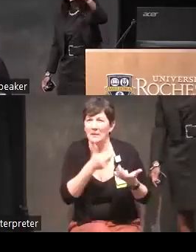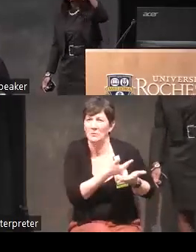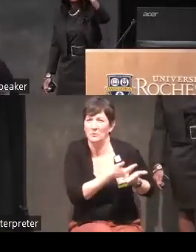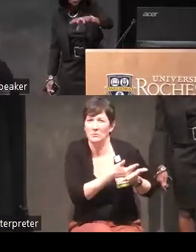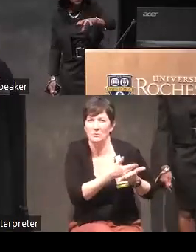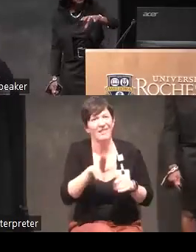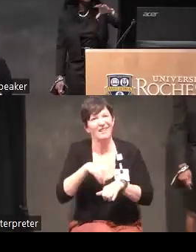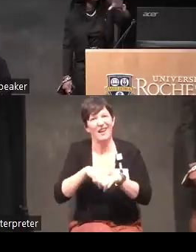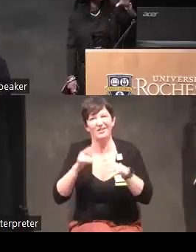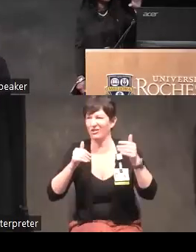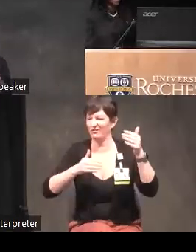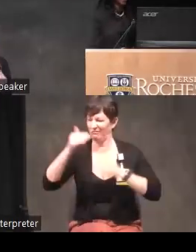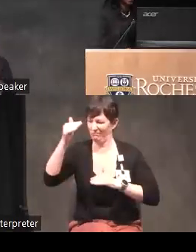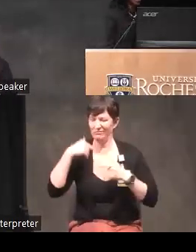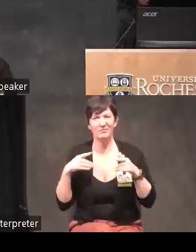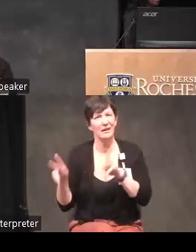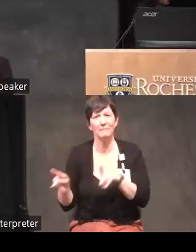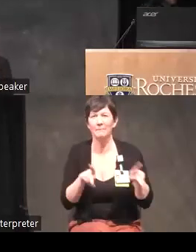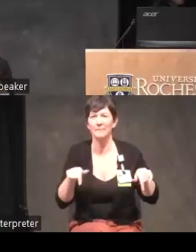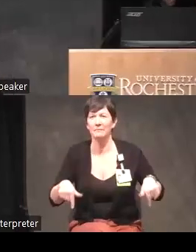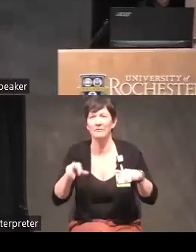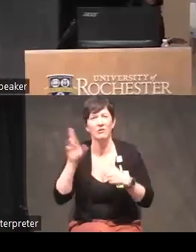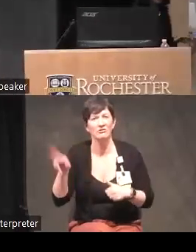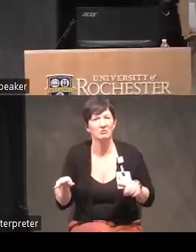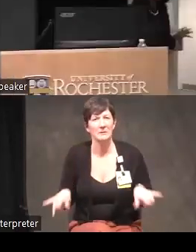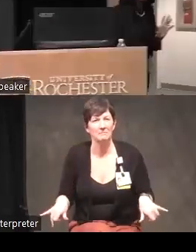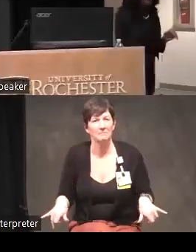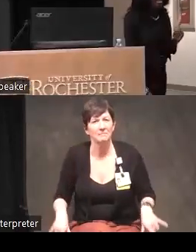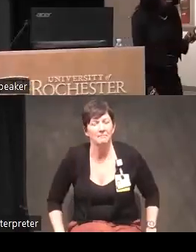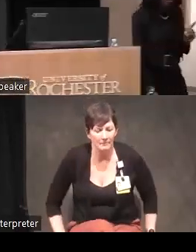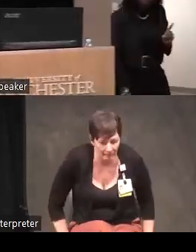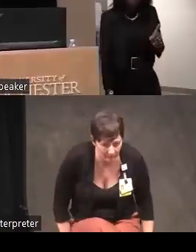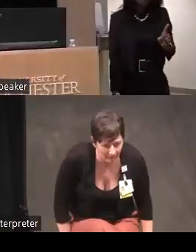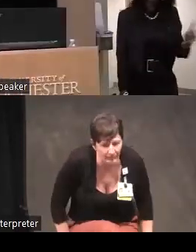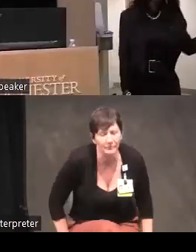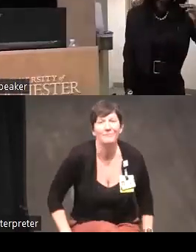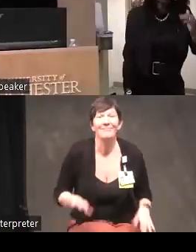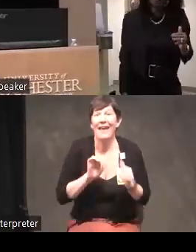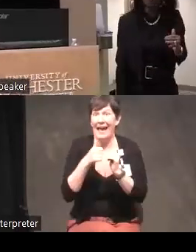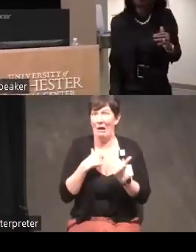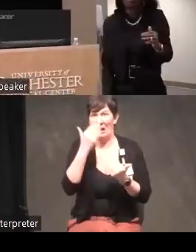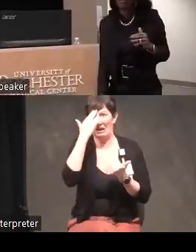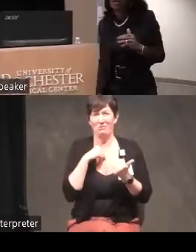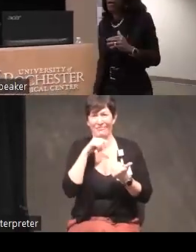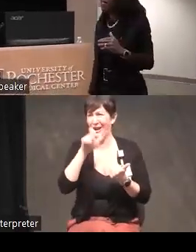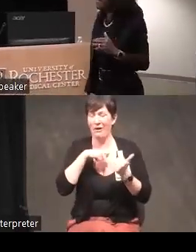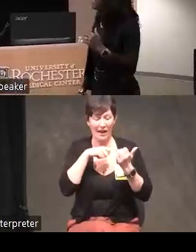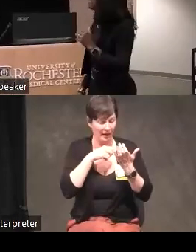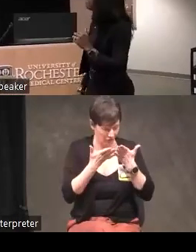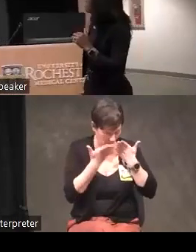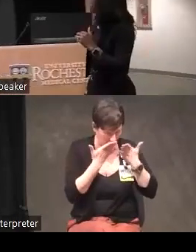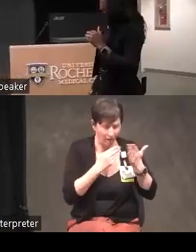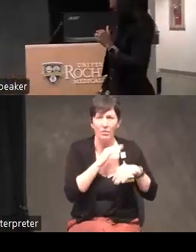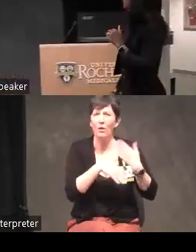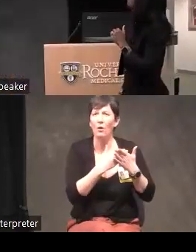national disparities problem in Rochester. And the way I know it, I don't even have to read the whole report. This